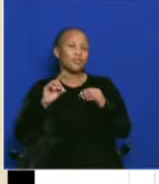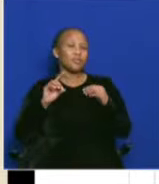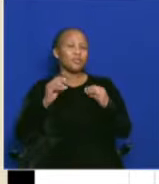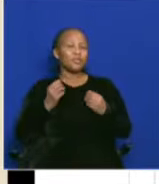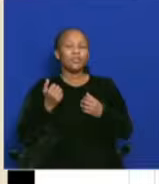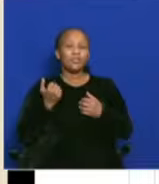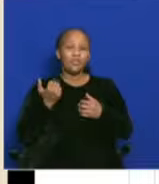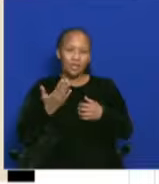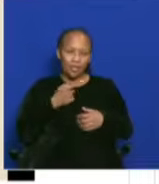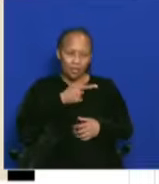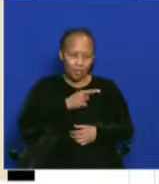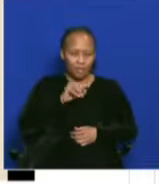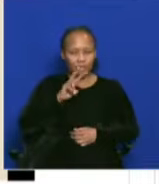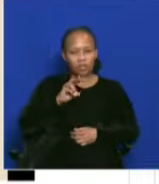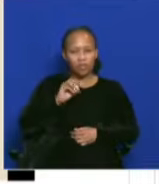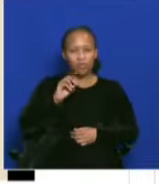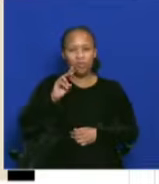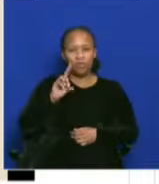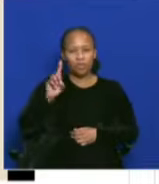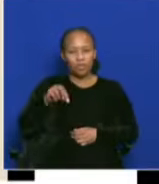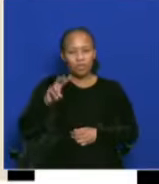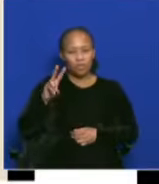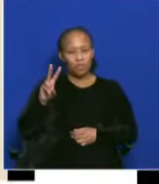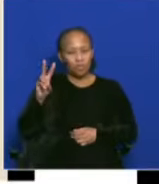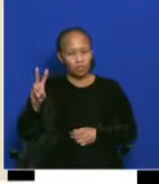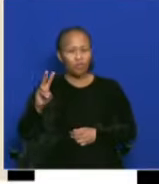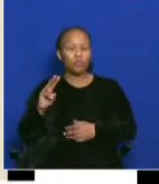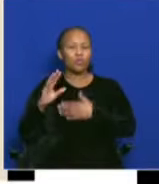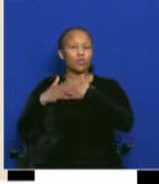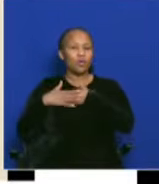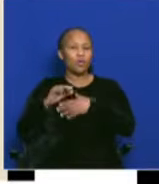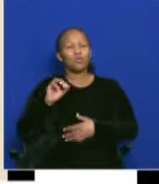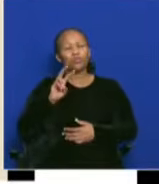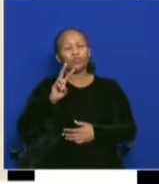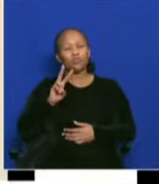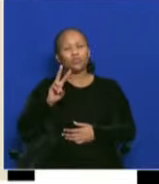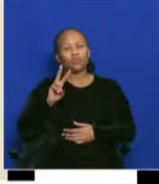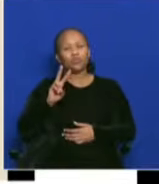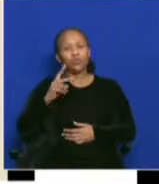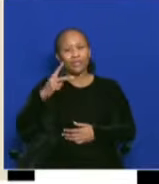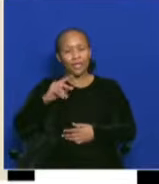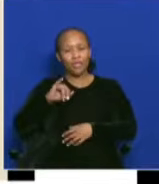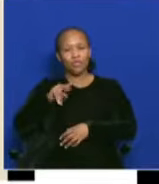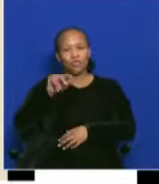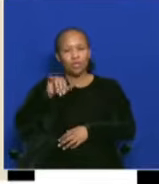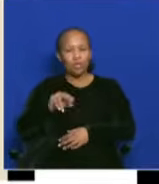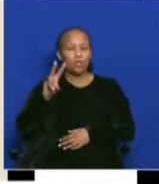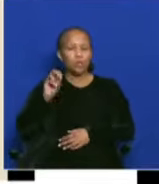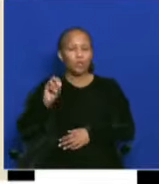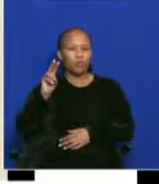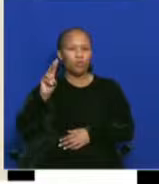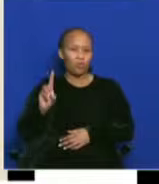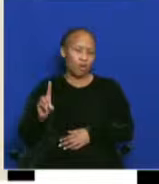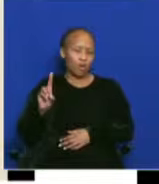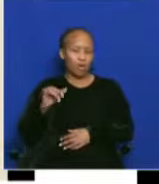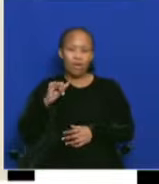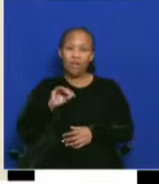02-2021/22, with a closing date of 2nd July 2021. So this is sent on 15 June